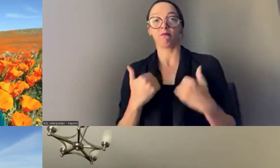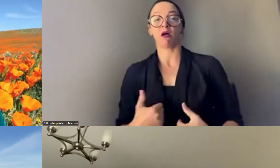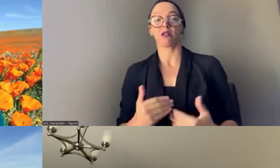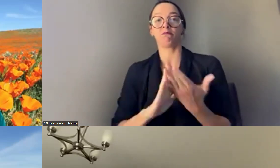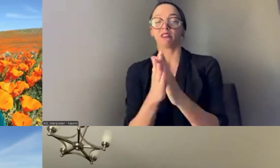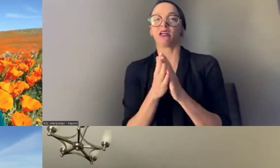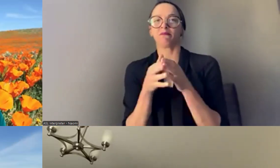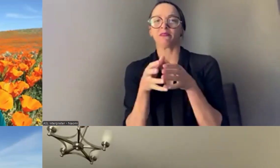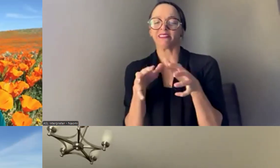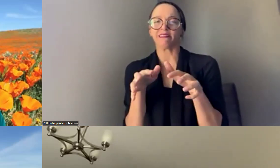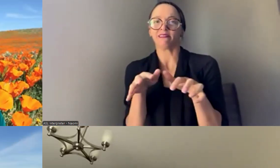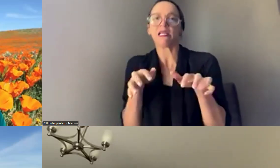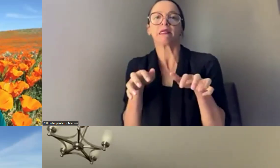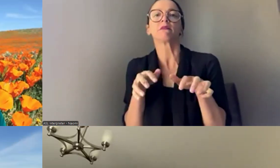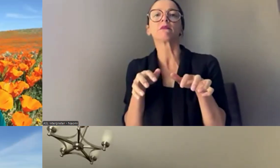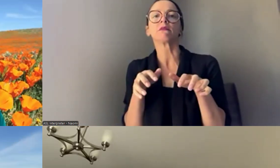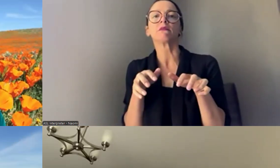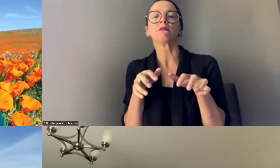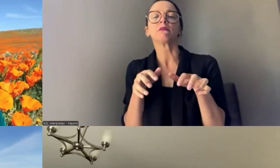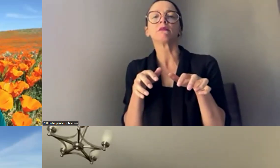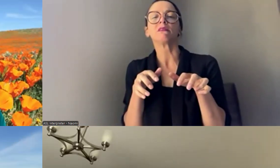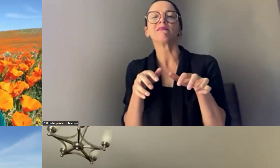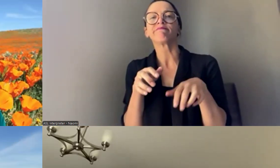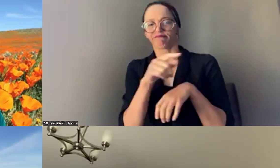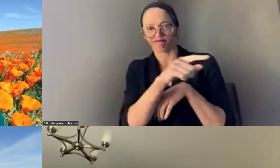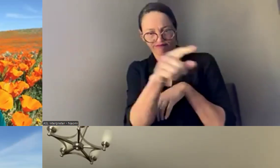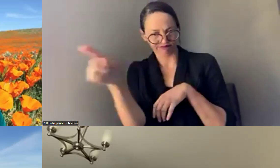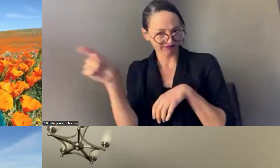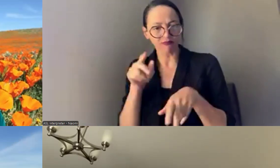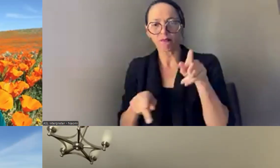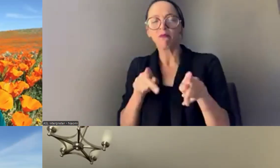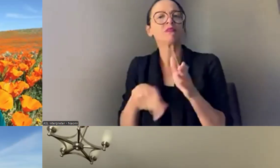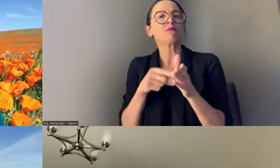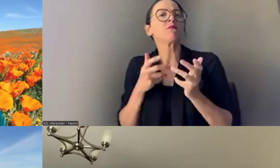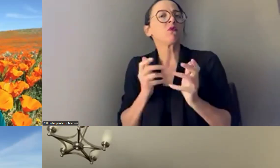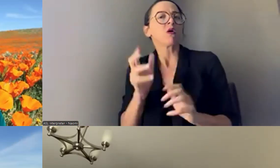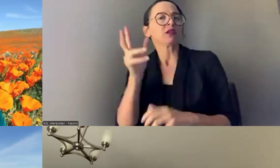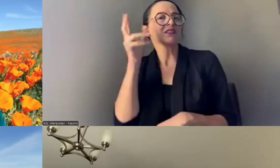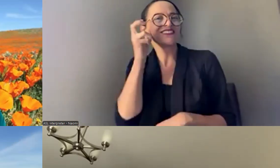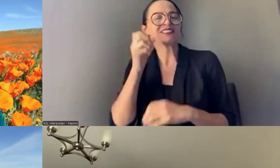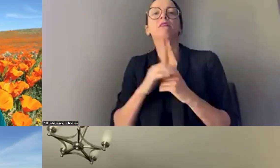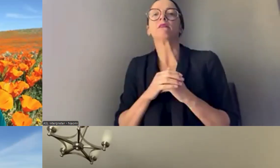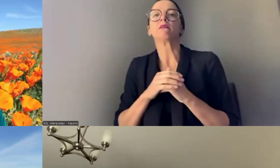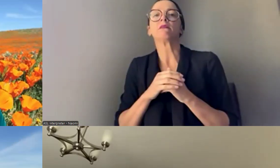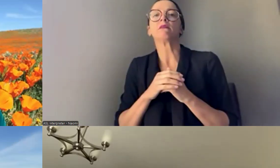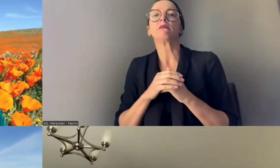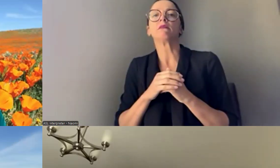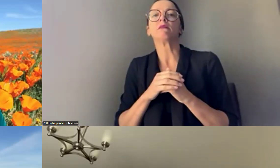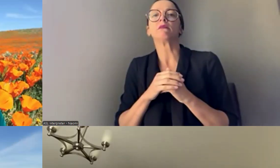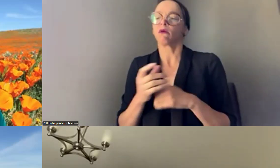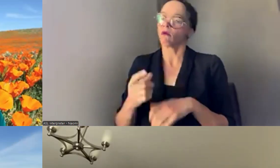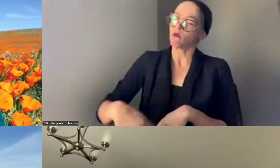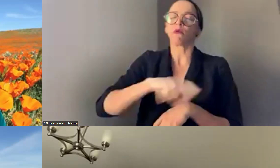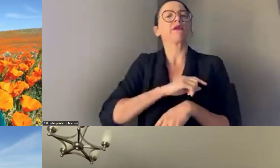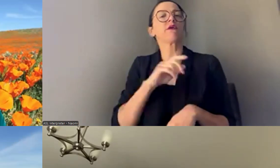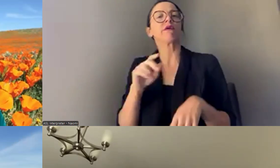People sometimes don't want to listen. And those are the folks that can't get services. We get labeled. We all